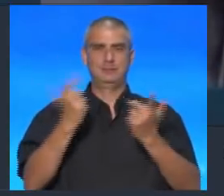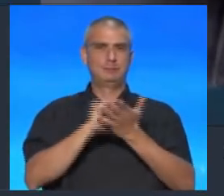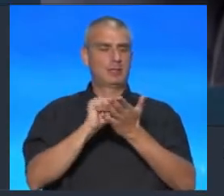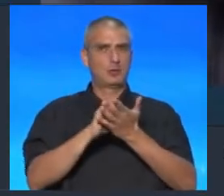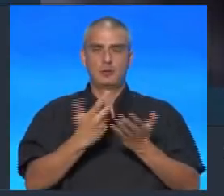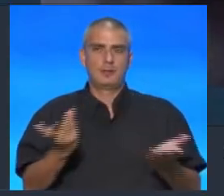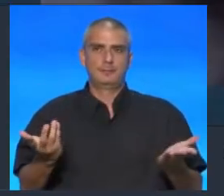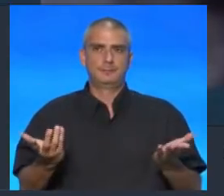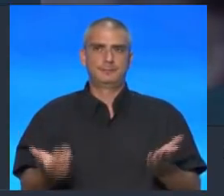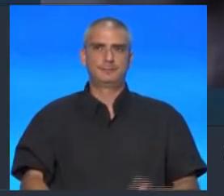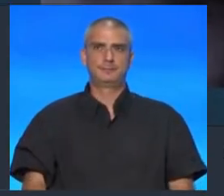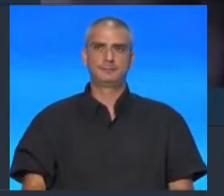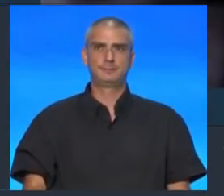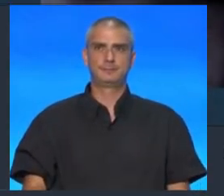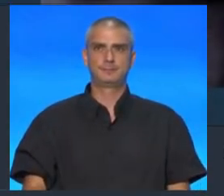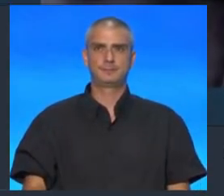And